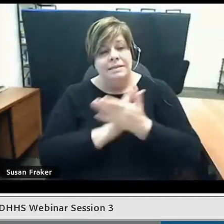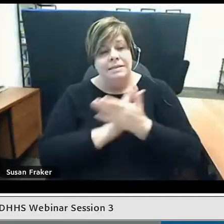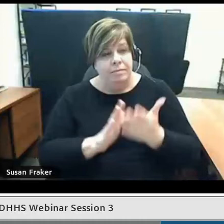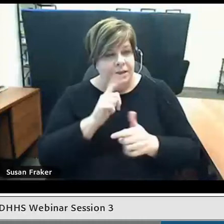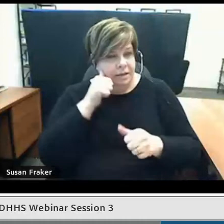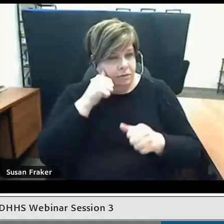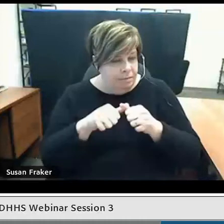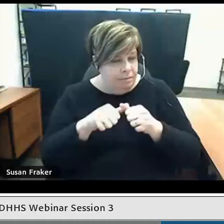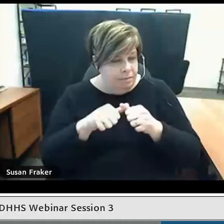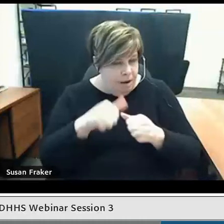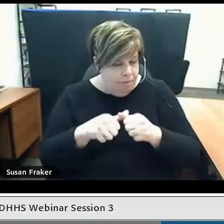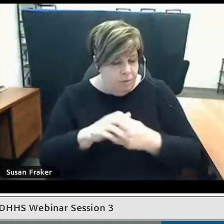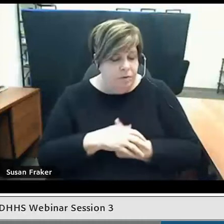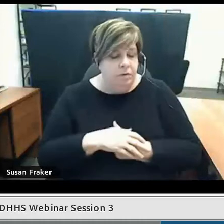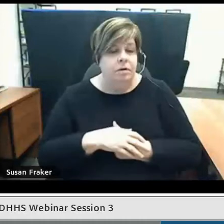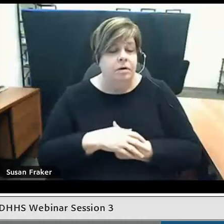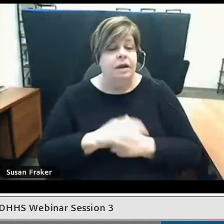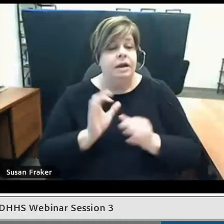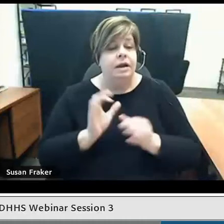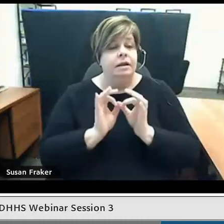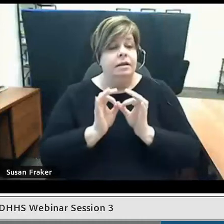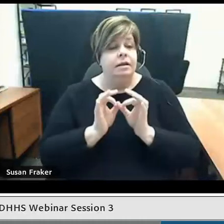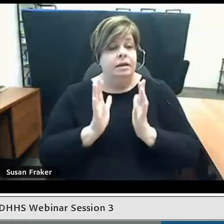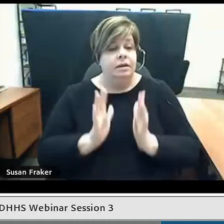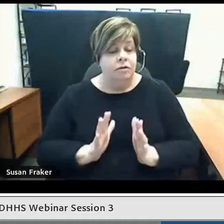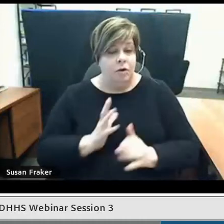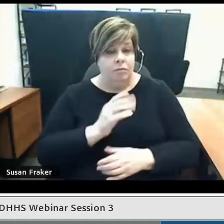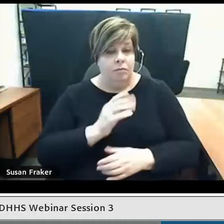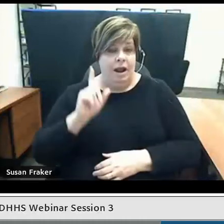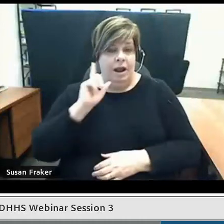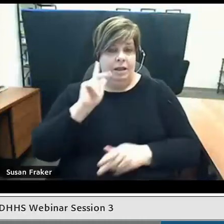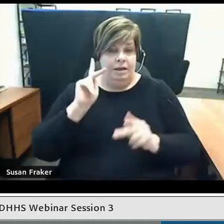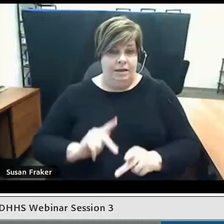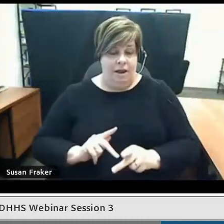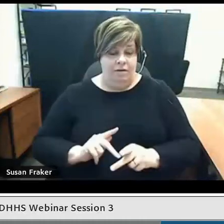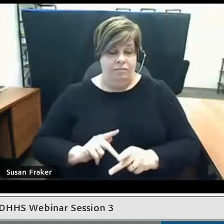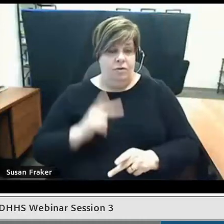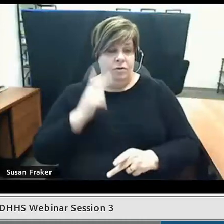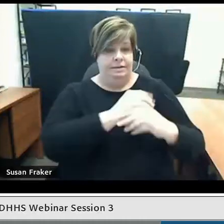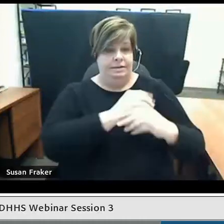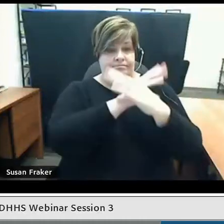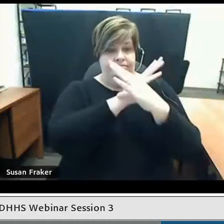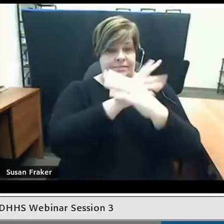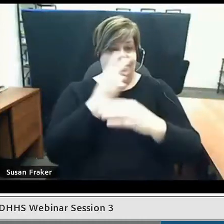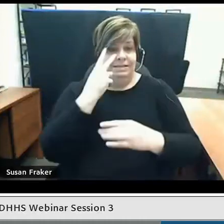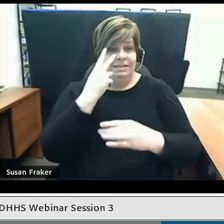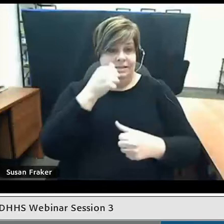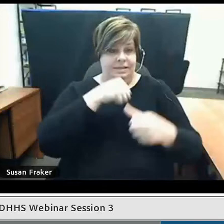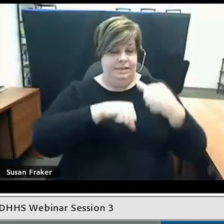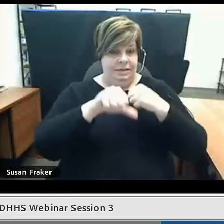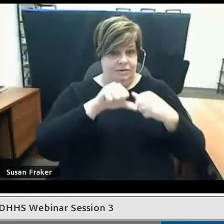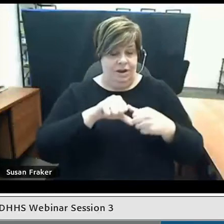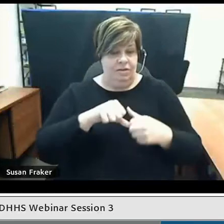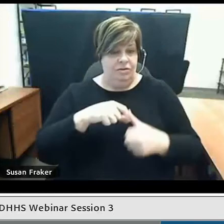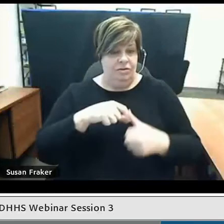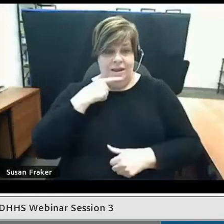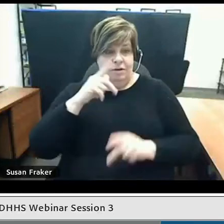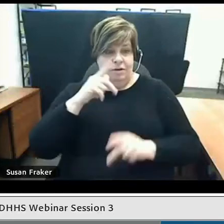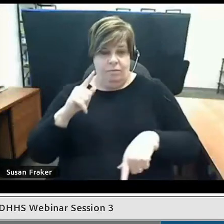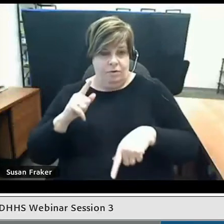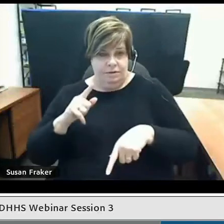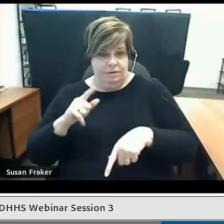mind, however, is that the interpreter and the deaf person are the only ones that see each other. As I mentioned, you don't see them, and you